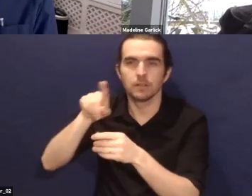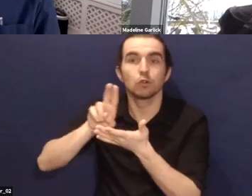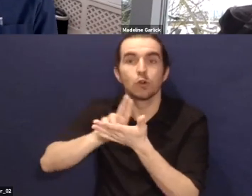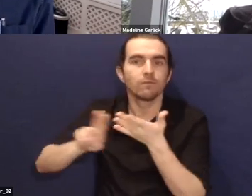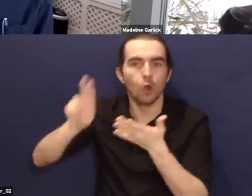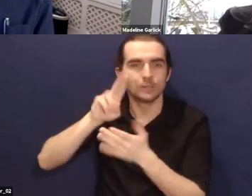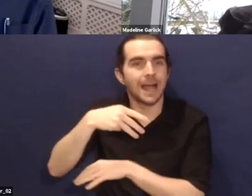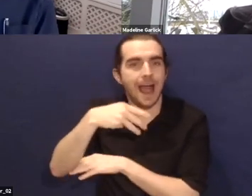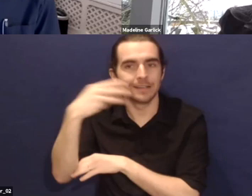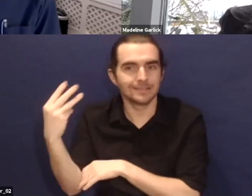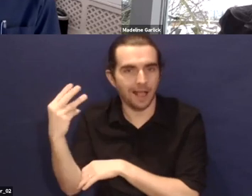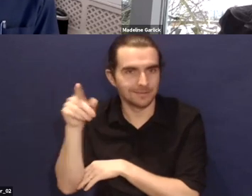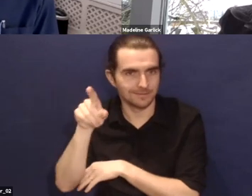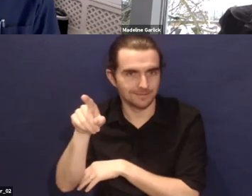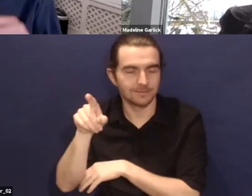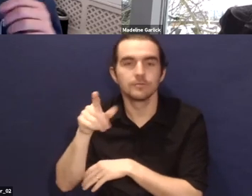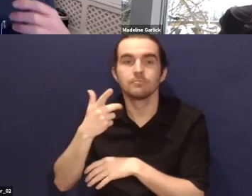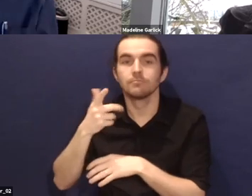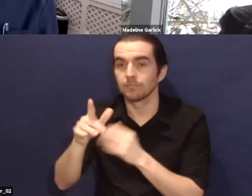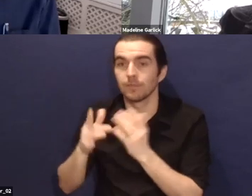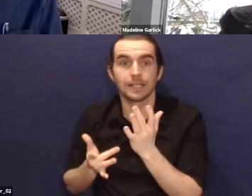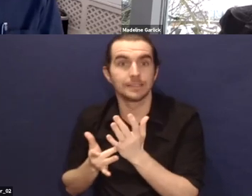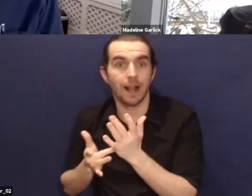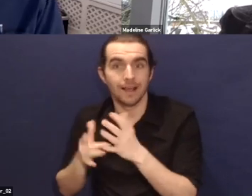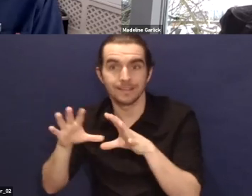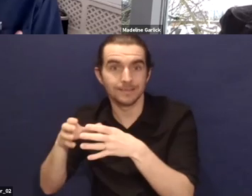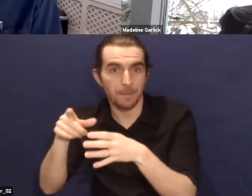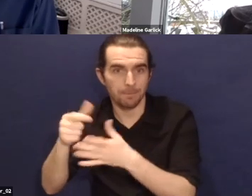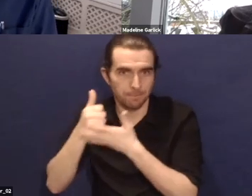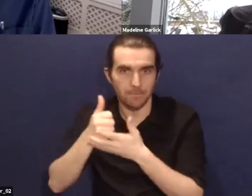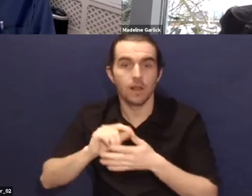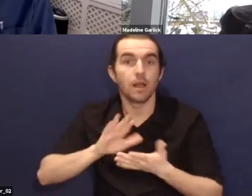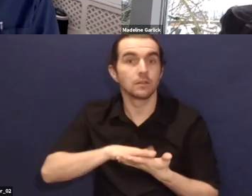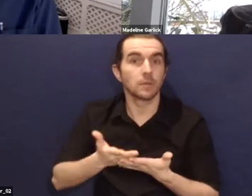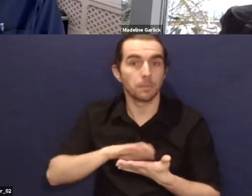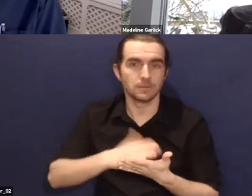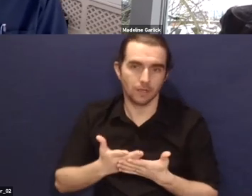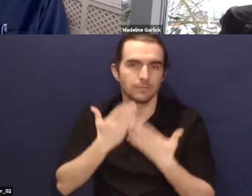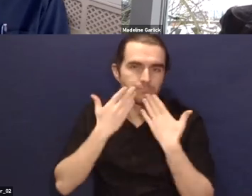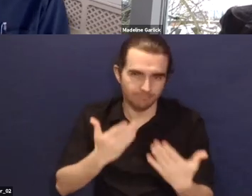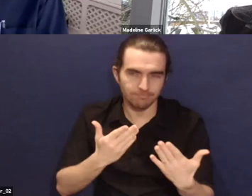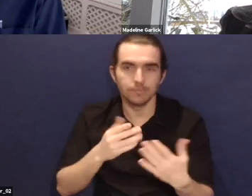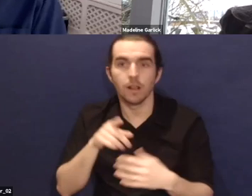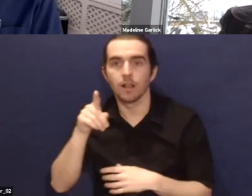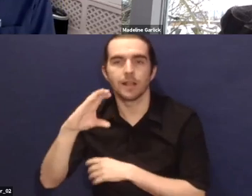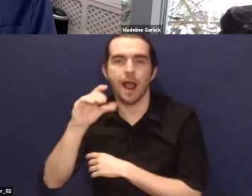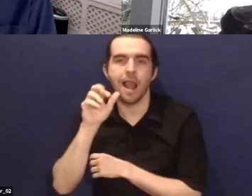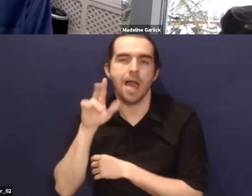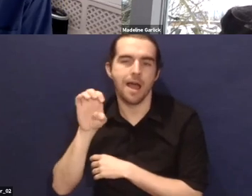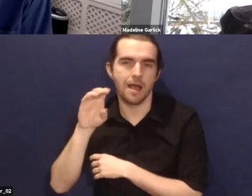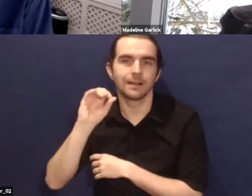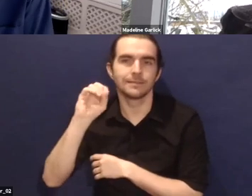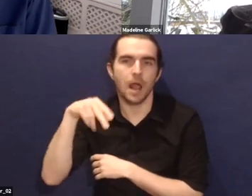to Claire Simmons, who's the research officer for the Global Academic Interdisciplinary Network, who made so much